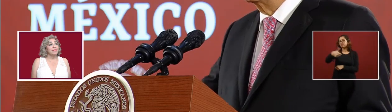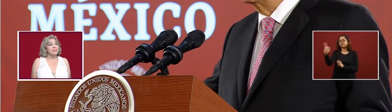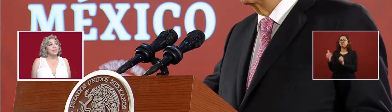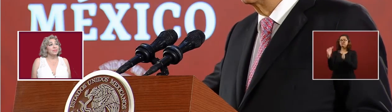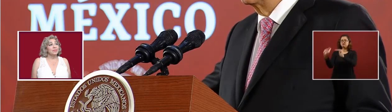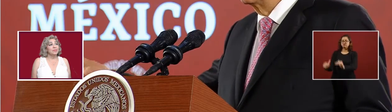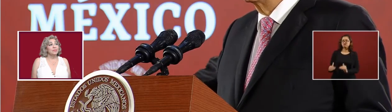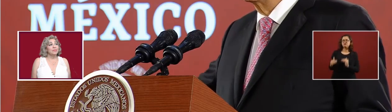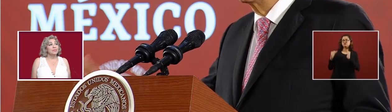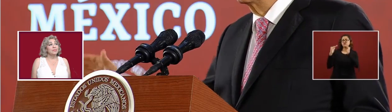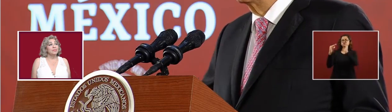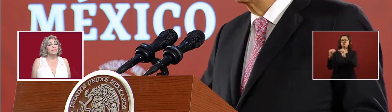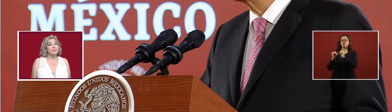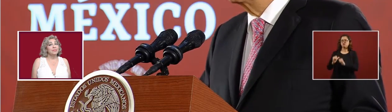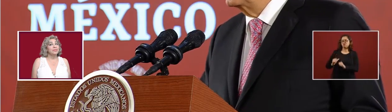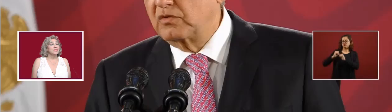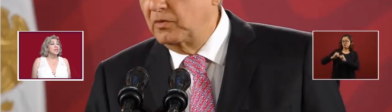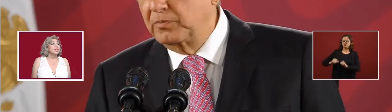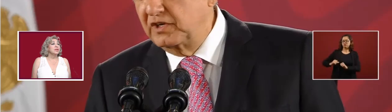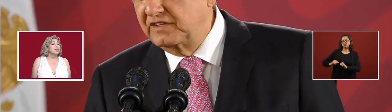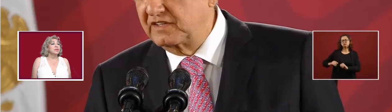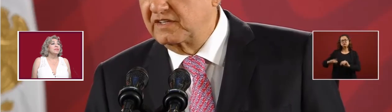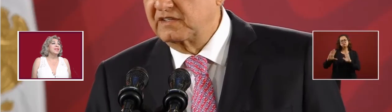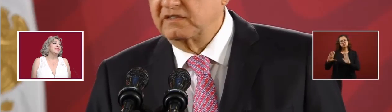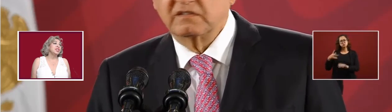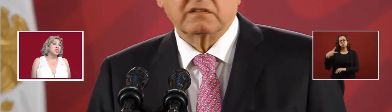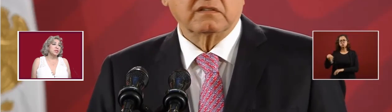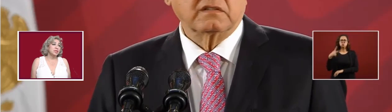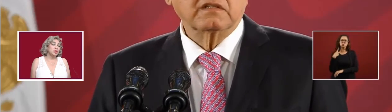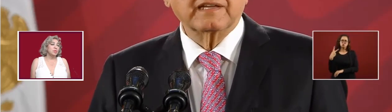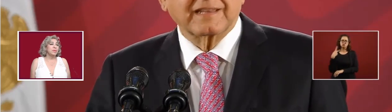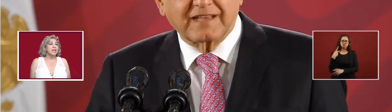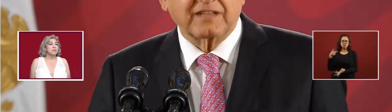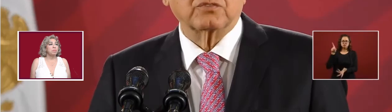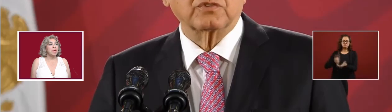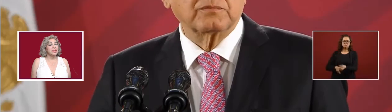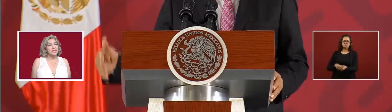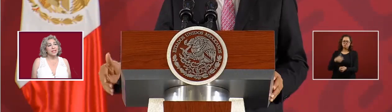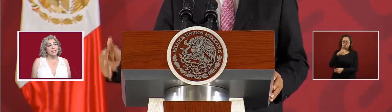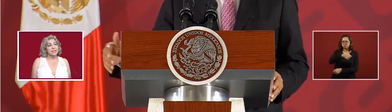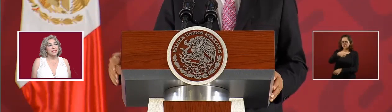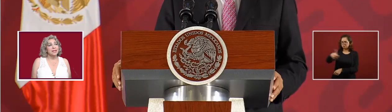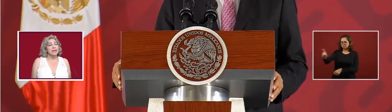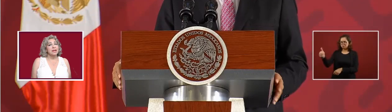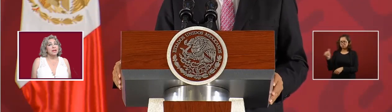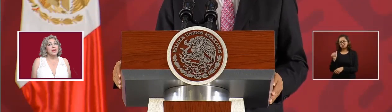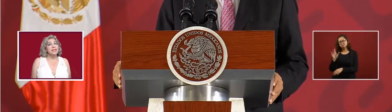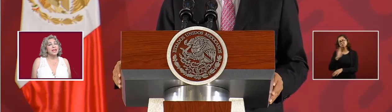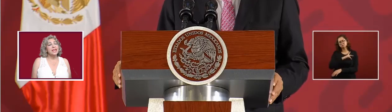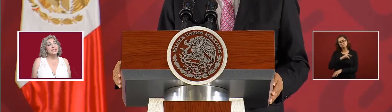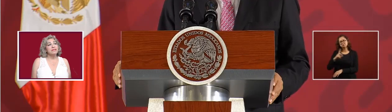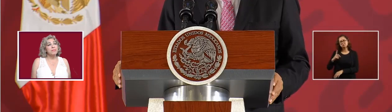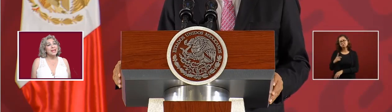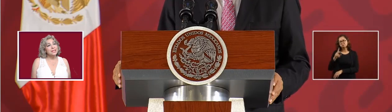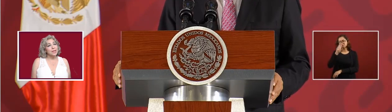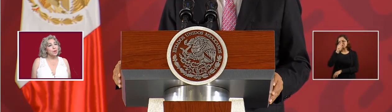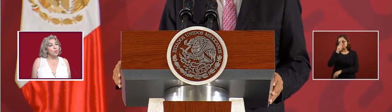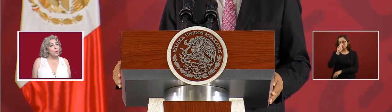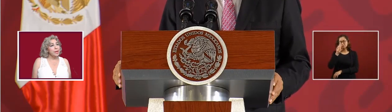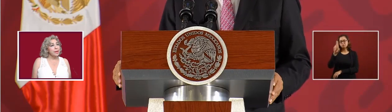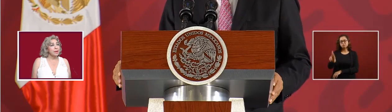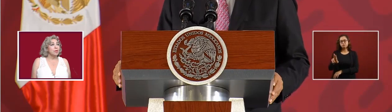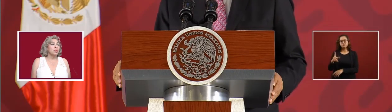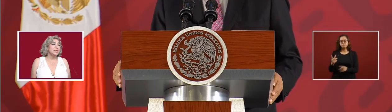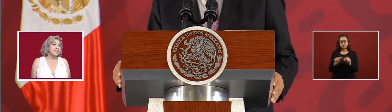that they should assume as politics. In the case of Mexico,